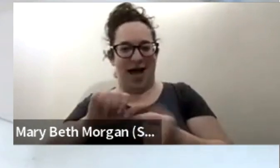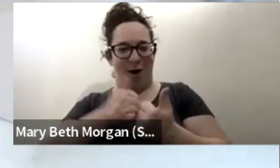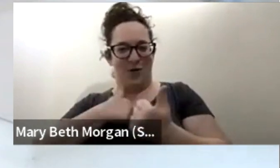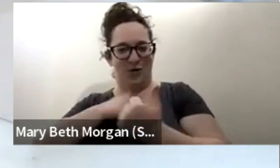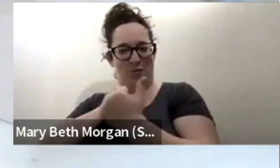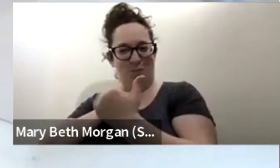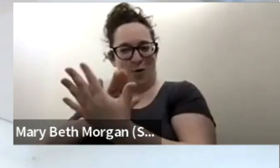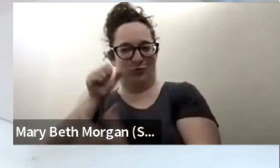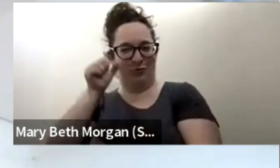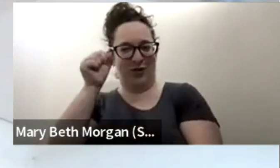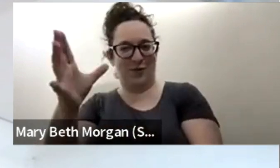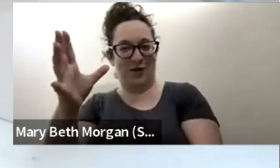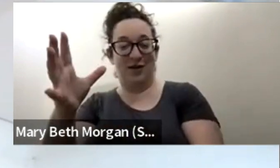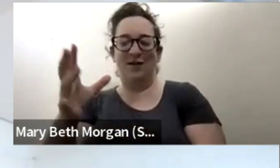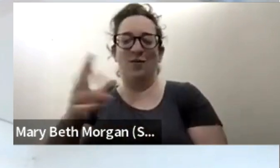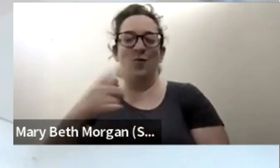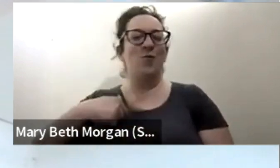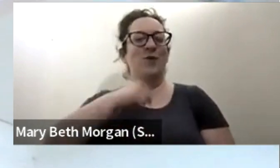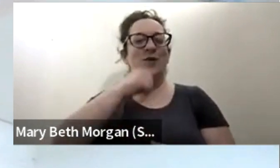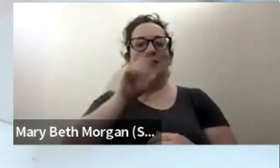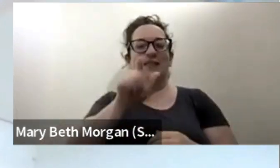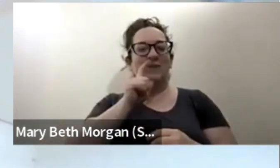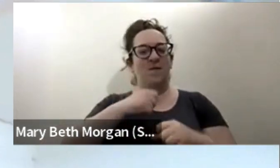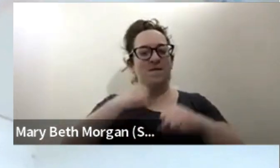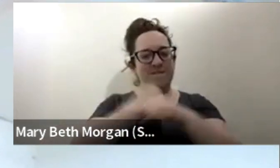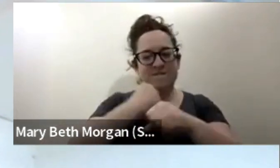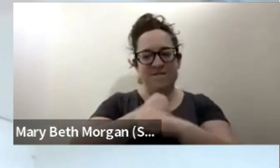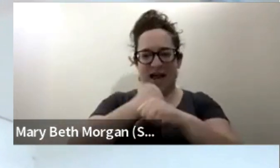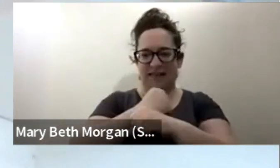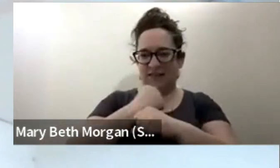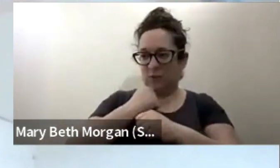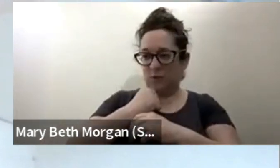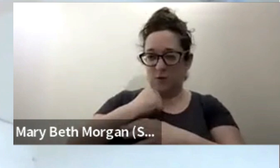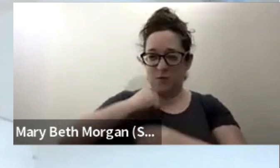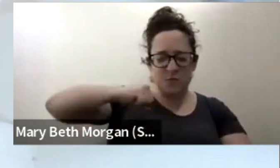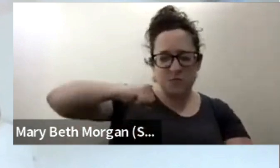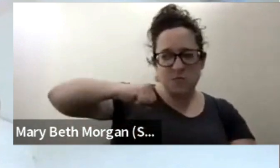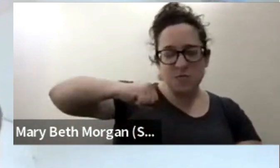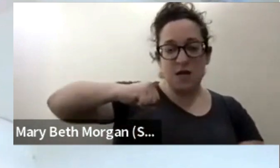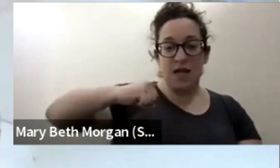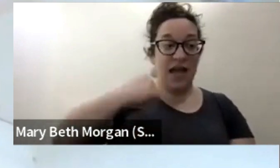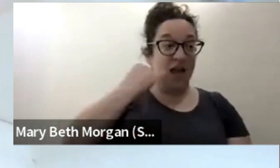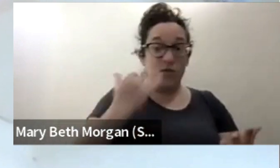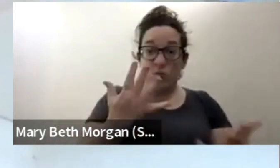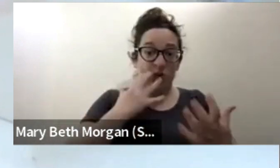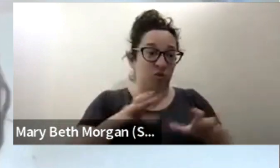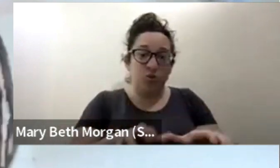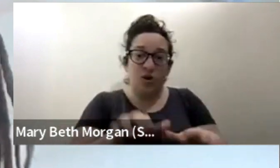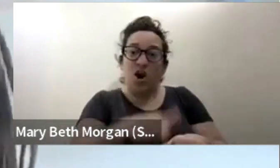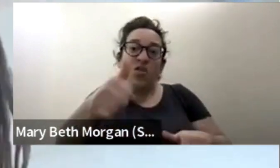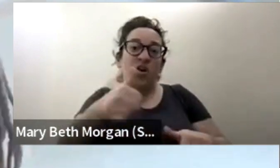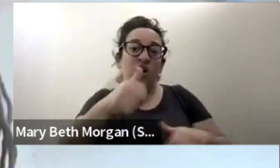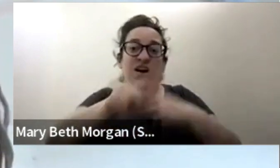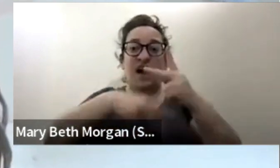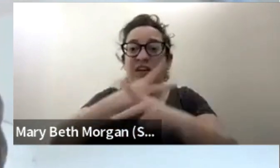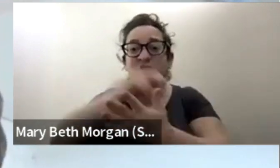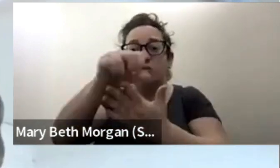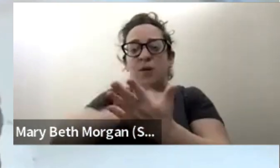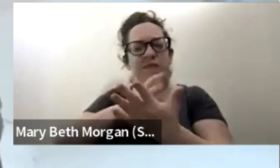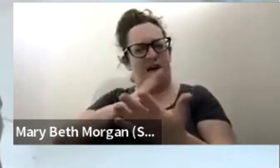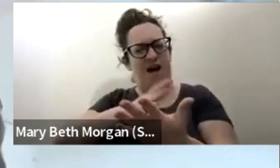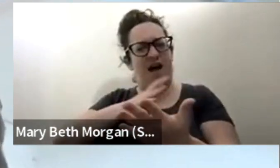for a way to, don't fight if you want to fight the script, do another